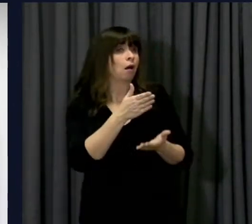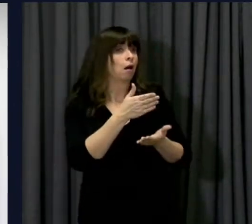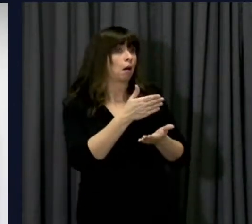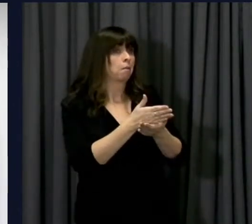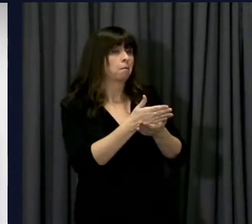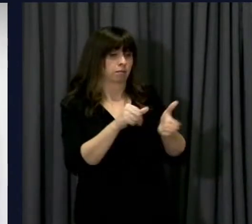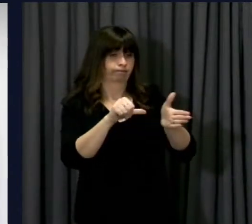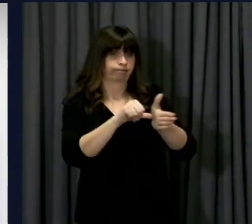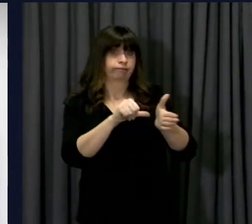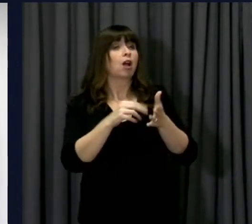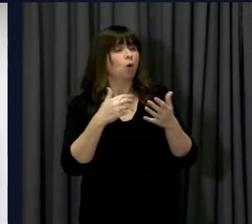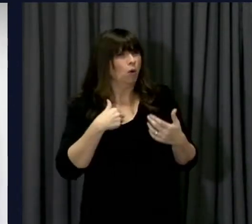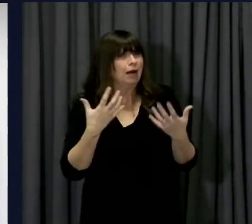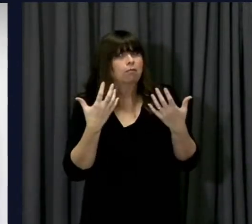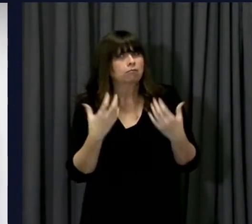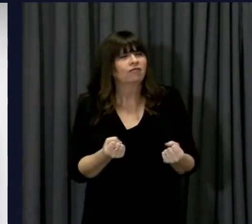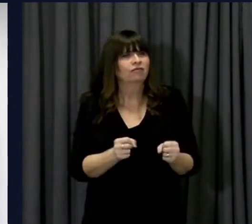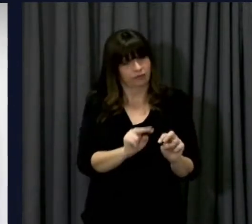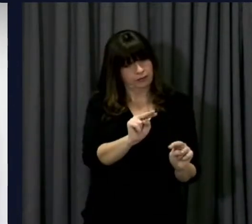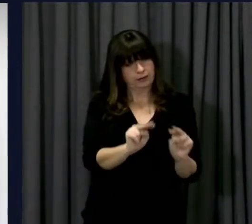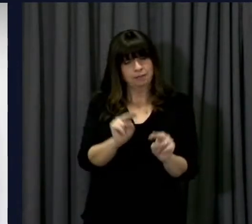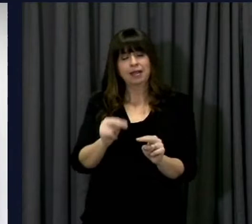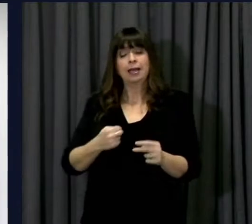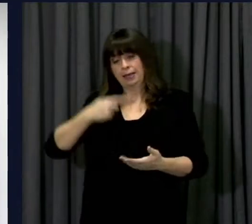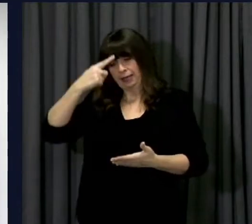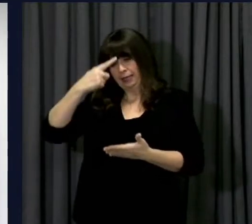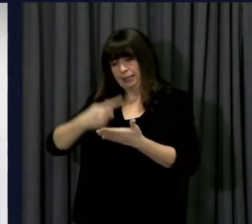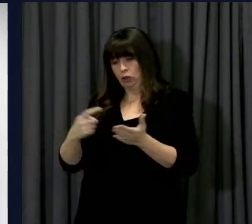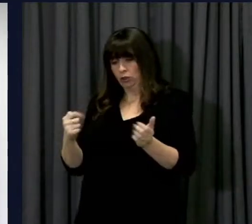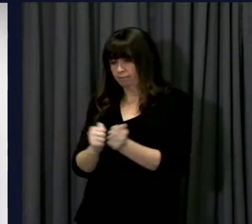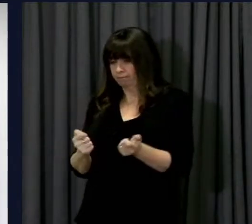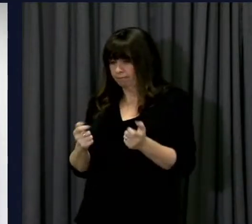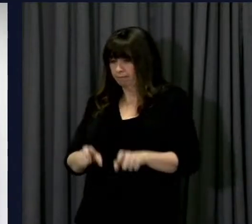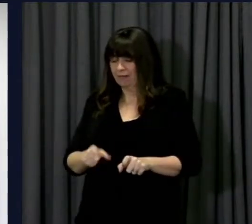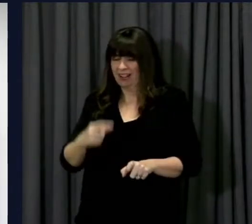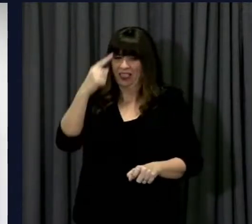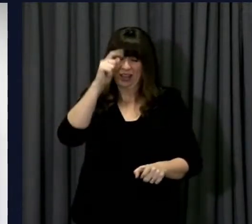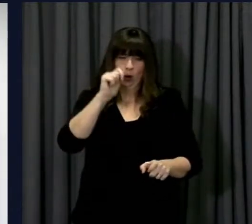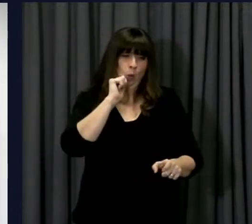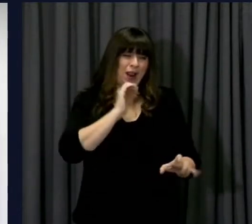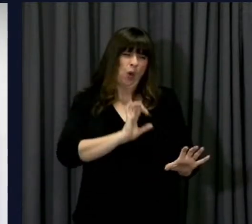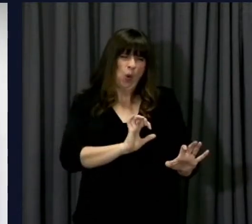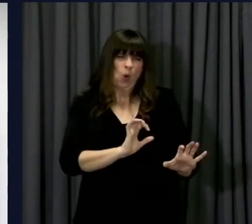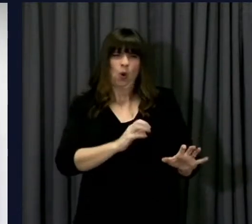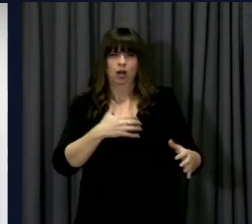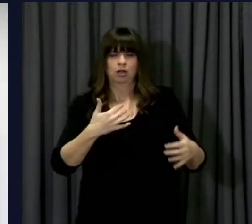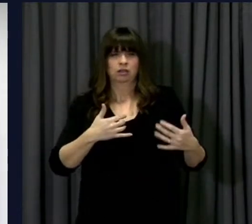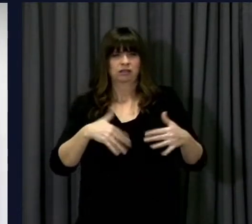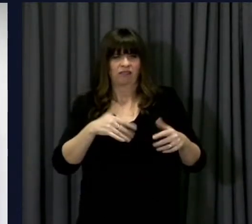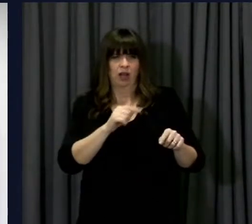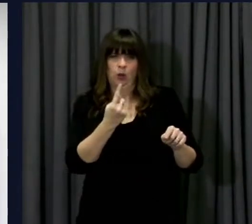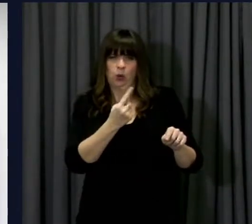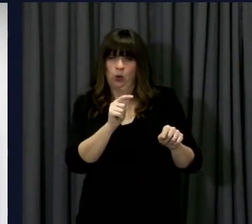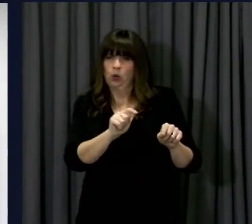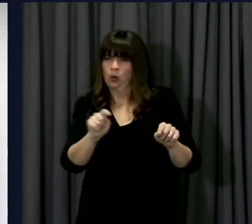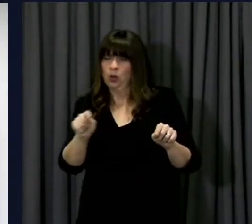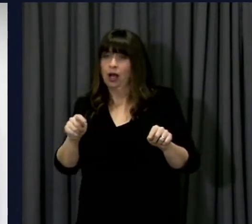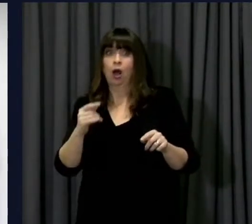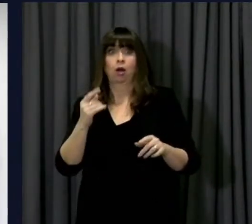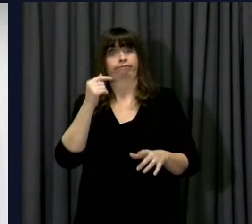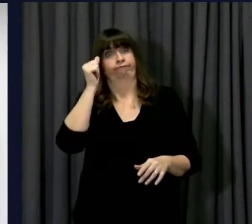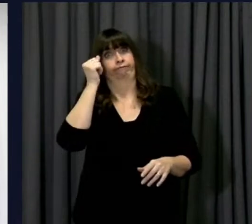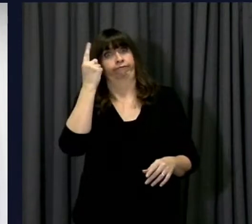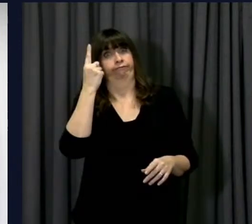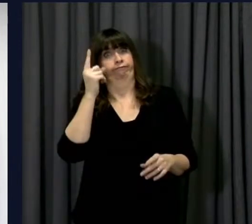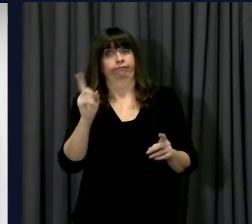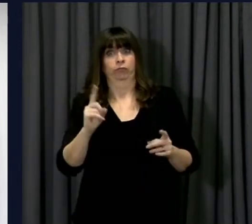go through an assessment process of the impact on different groups of the population. You'll understand that most of the mortality has been in older age groups and other